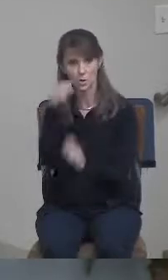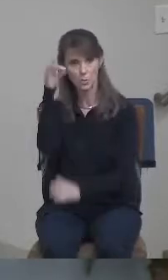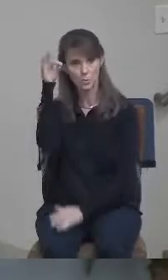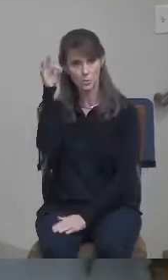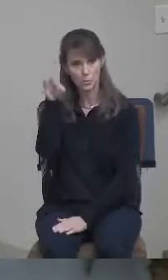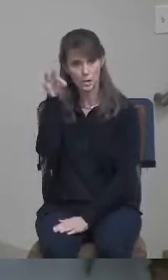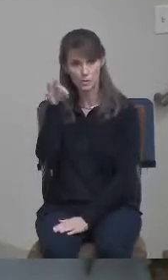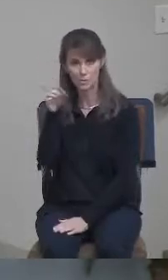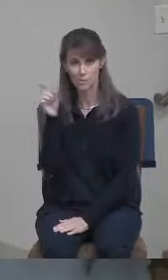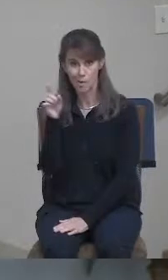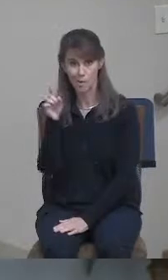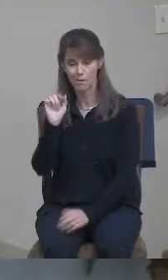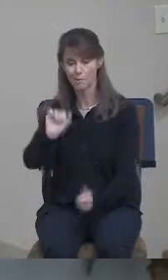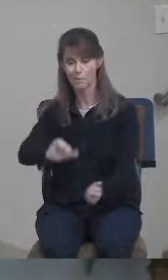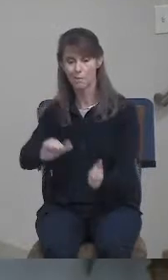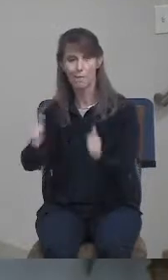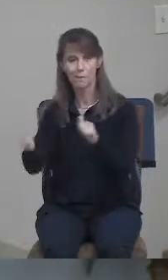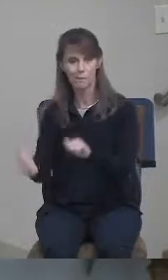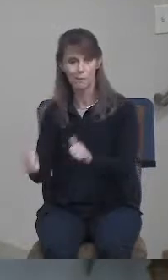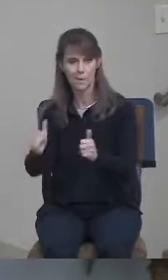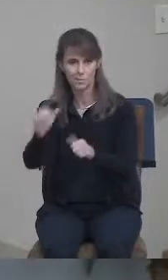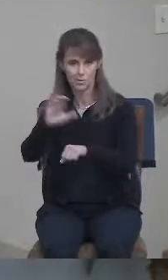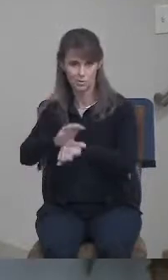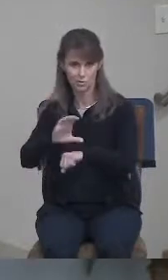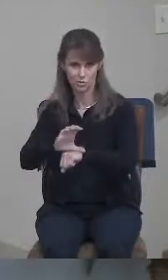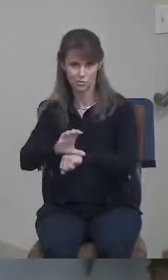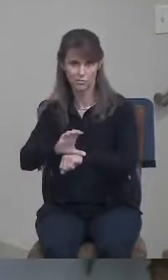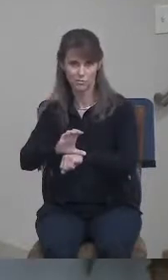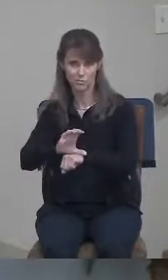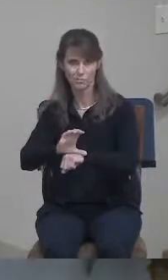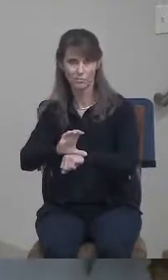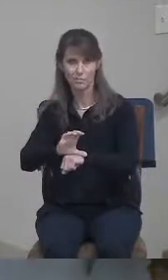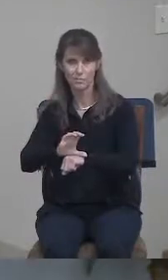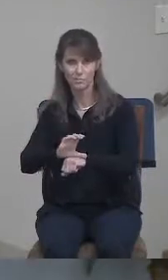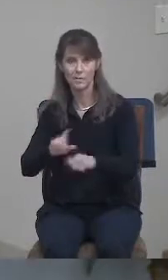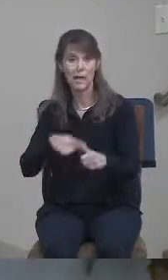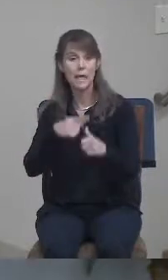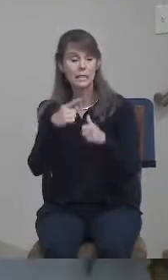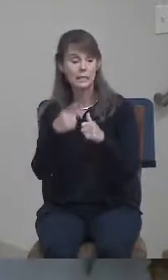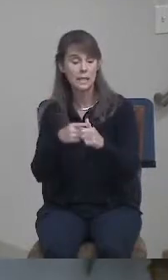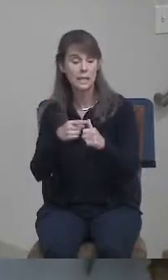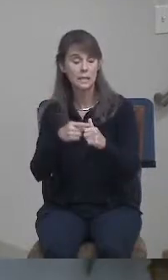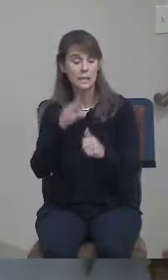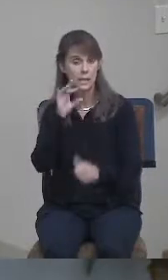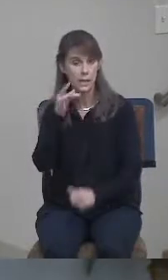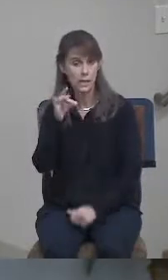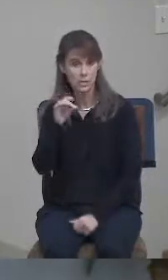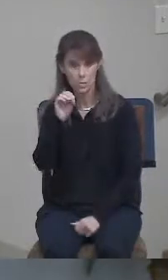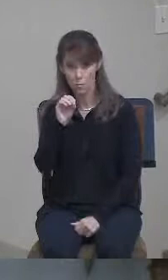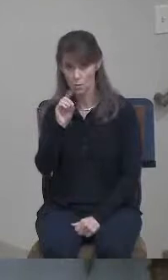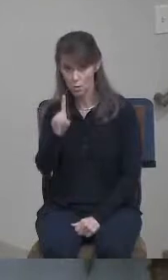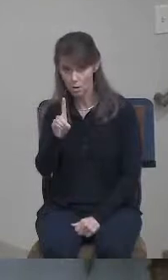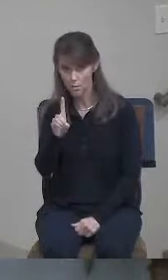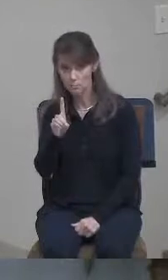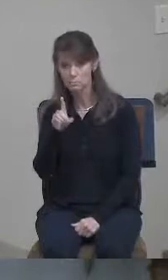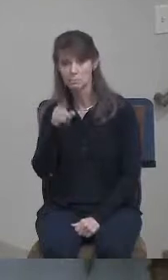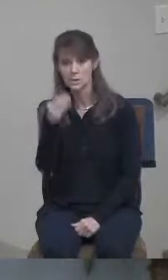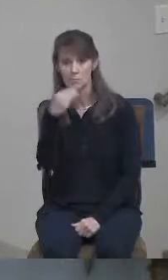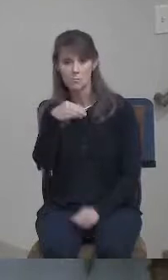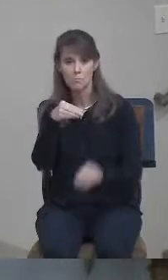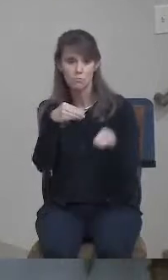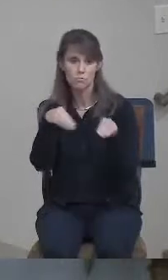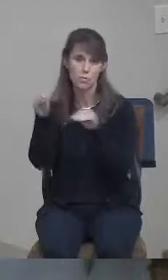not the church that his mother was a member of. In the early fall of 1801, Smith moved to Salisbury, New